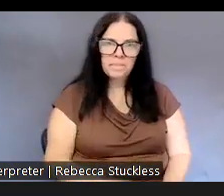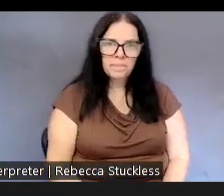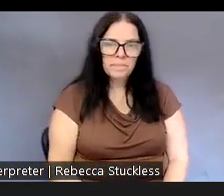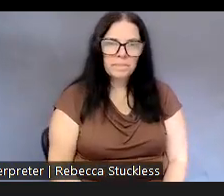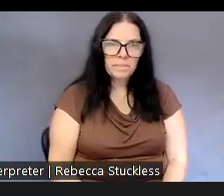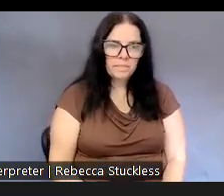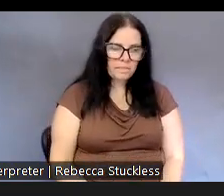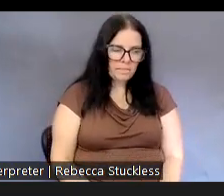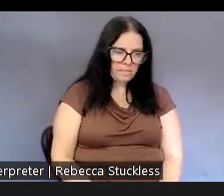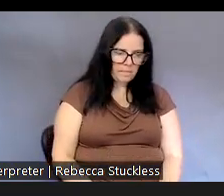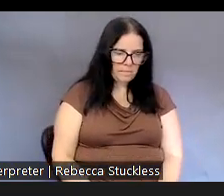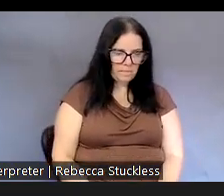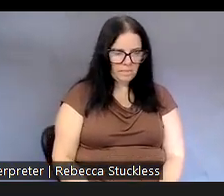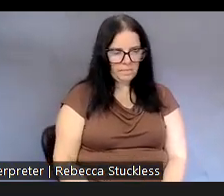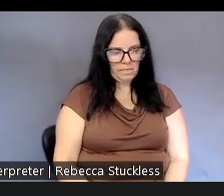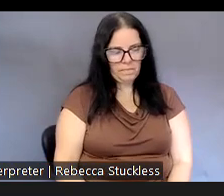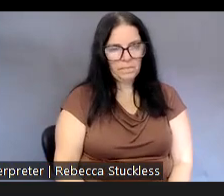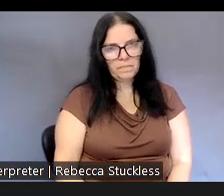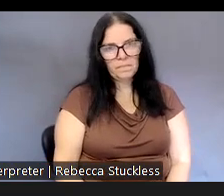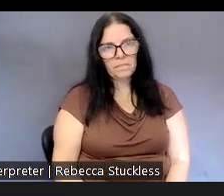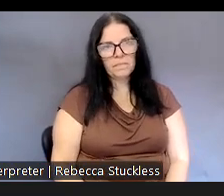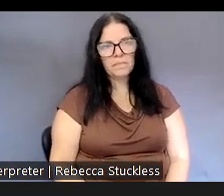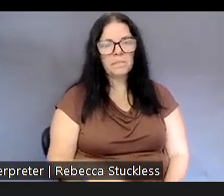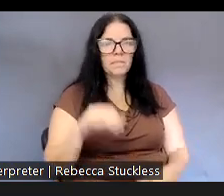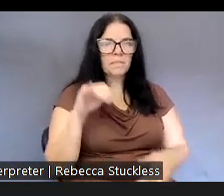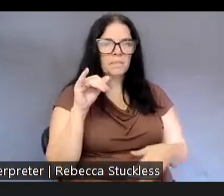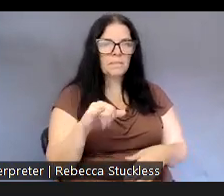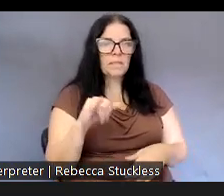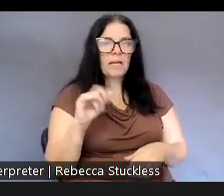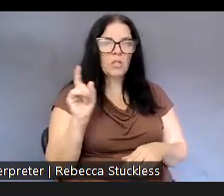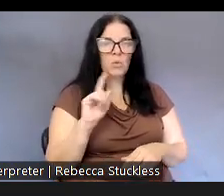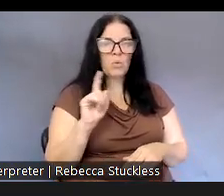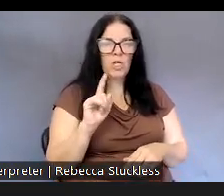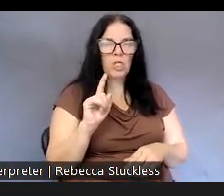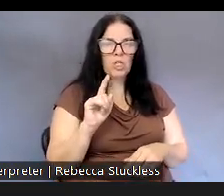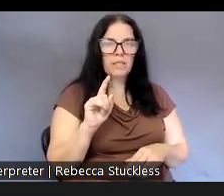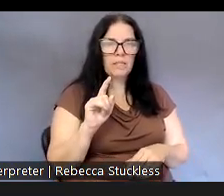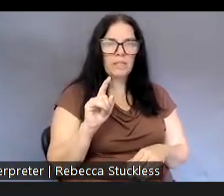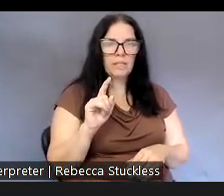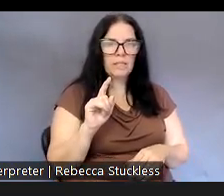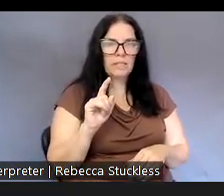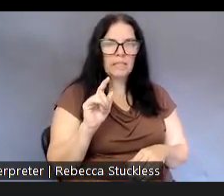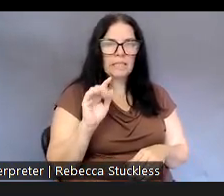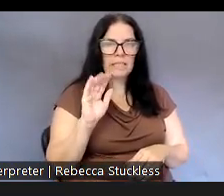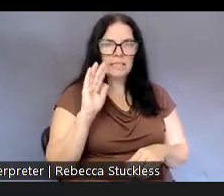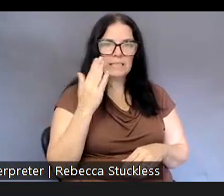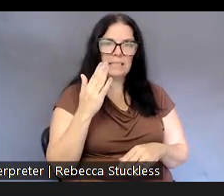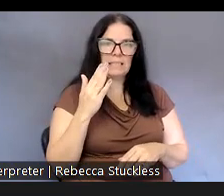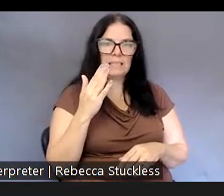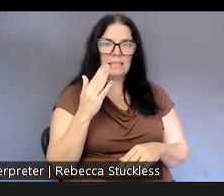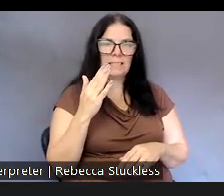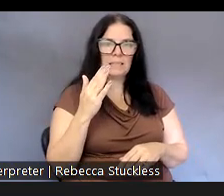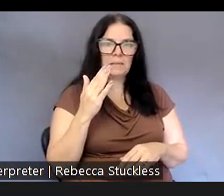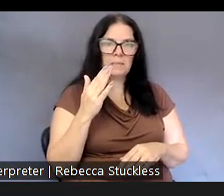where it seems antithetical to the kind of uncritical promotion of the